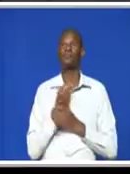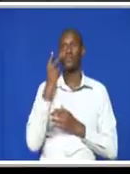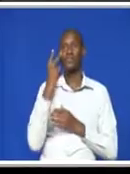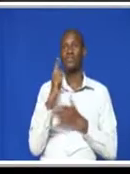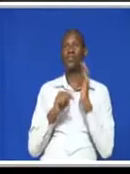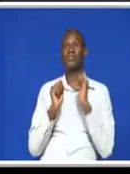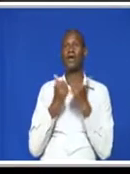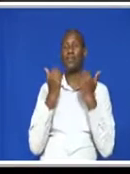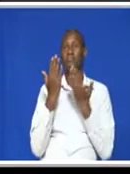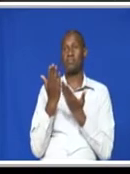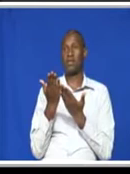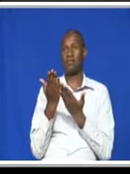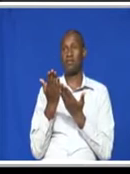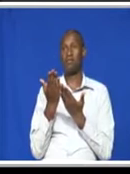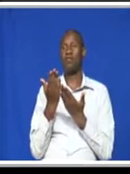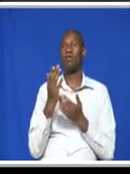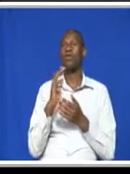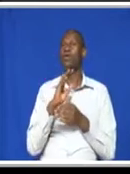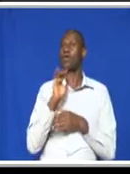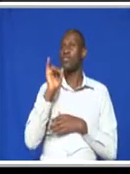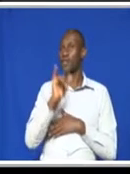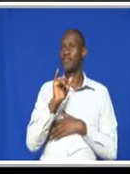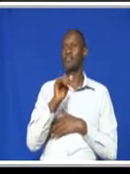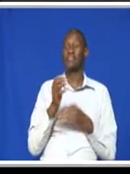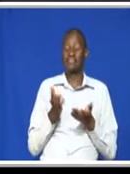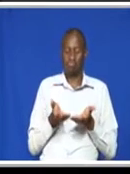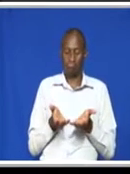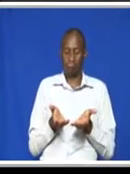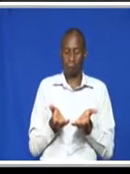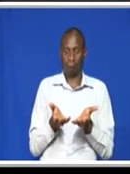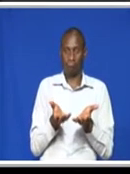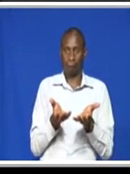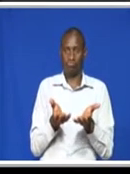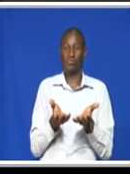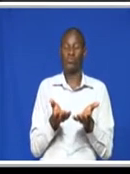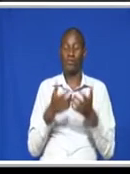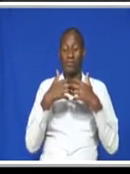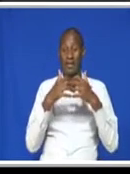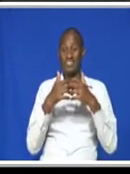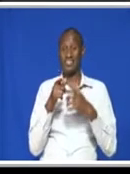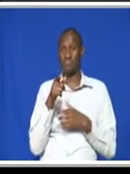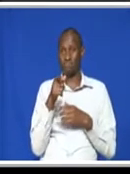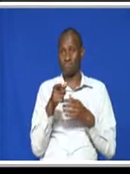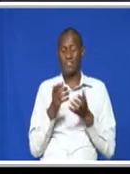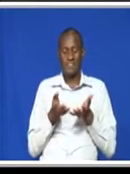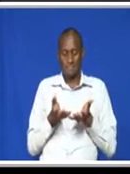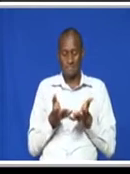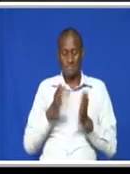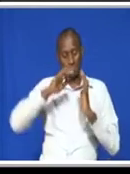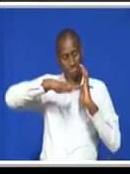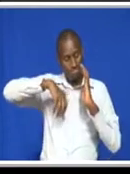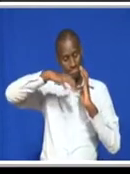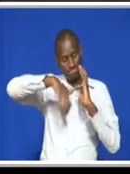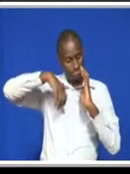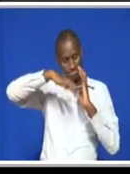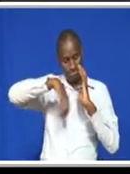see what happens. That is a whole tractor, not actually a tractor, but a huge machine which is extracting the coal